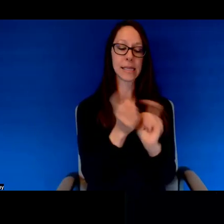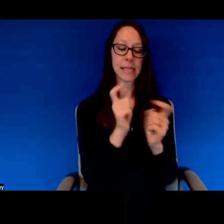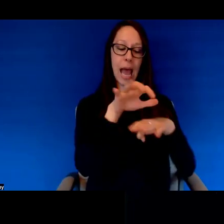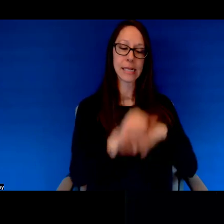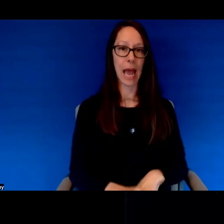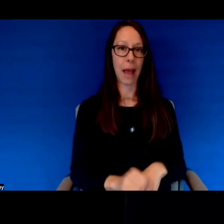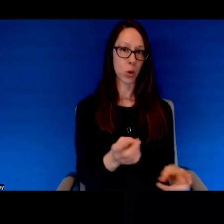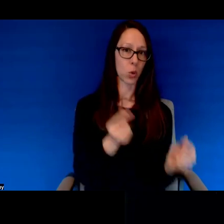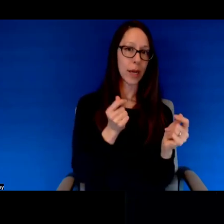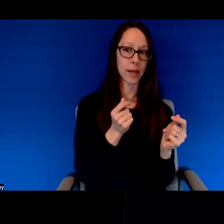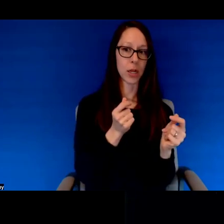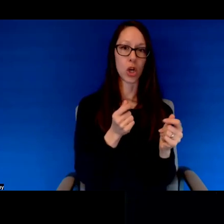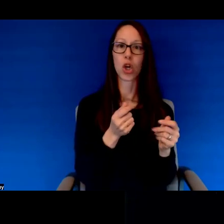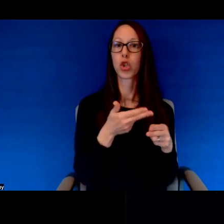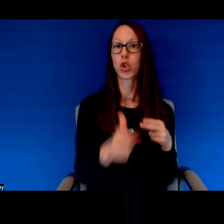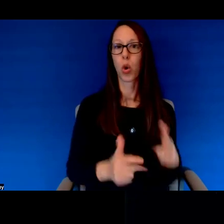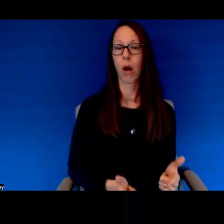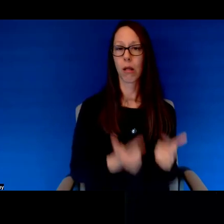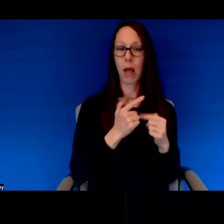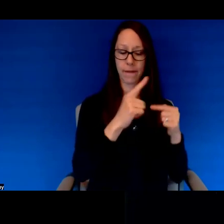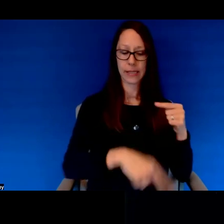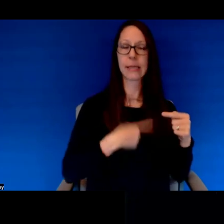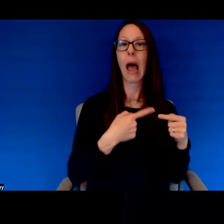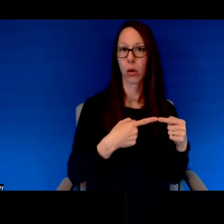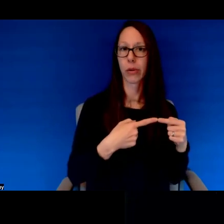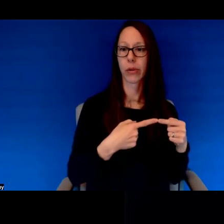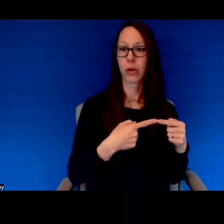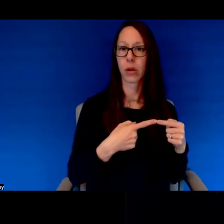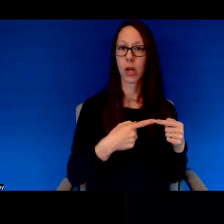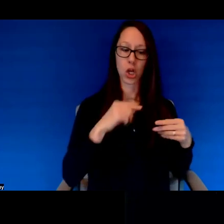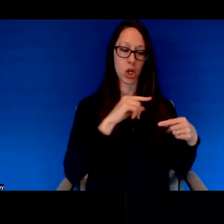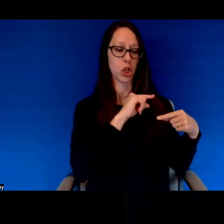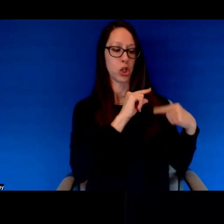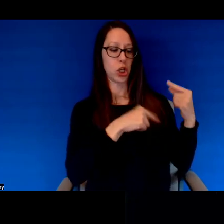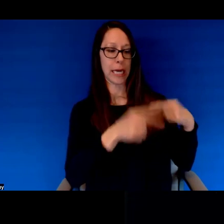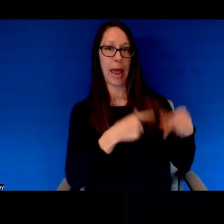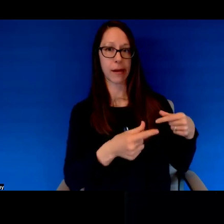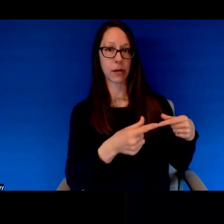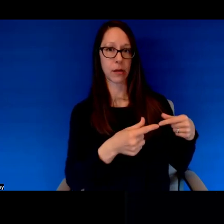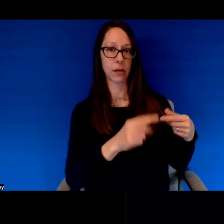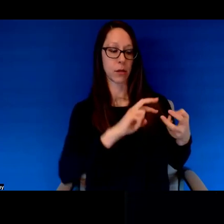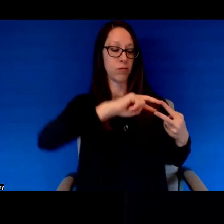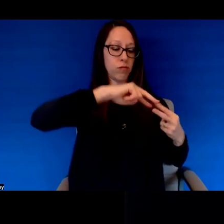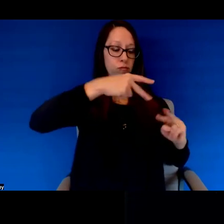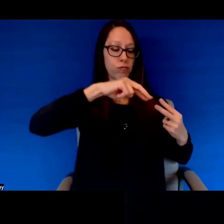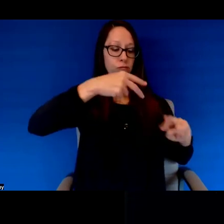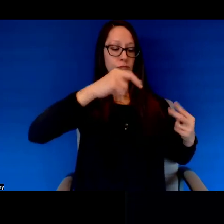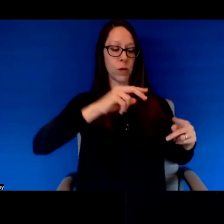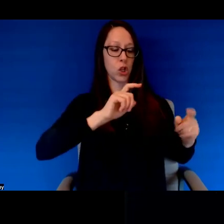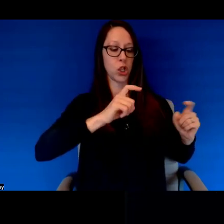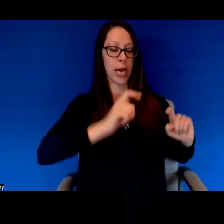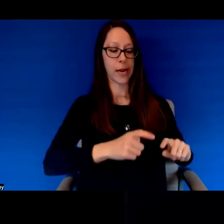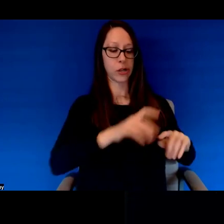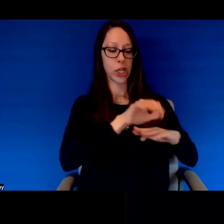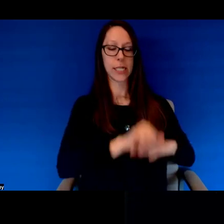They have a short life cycle. So things on a genetic level are going to change and adapt. But on top of that,